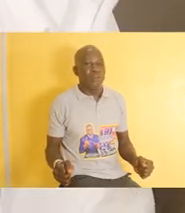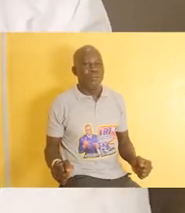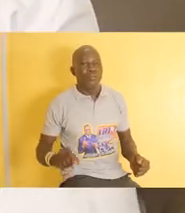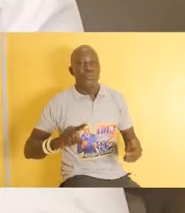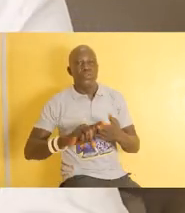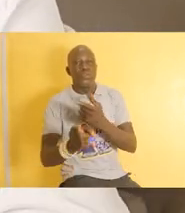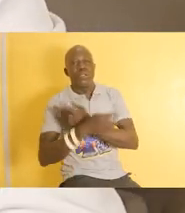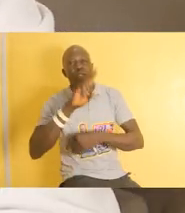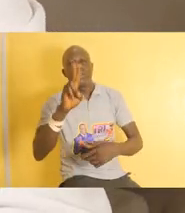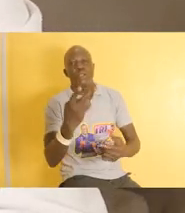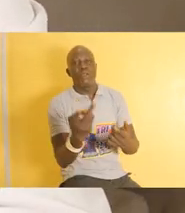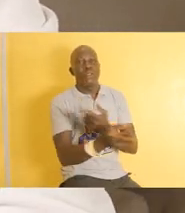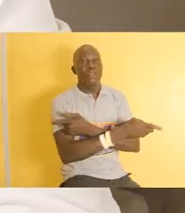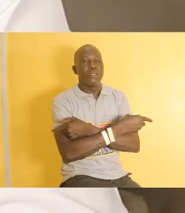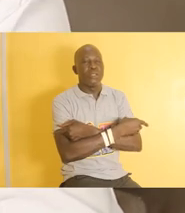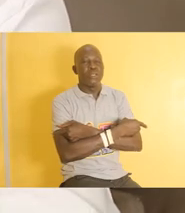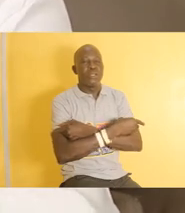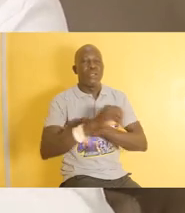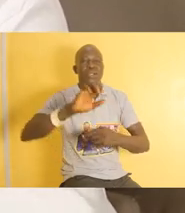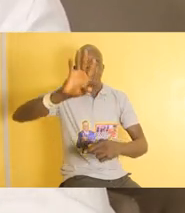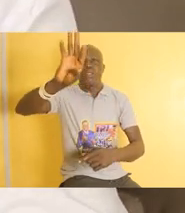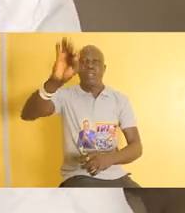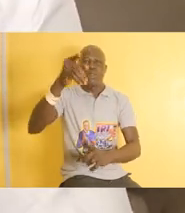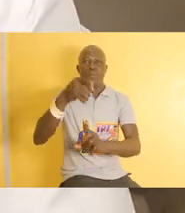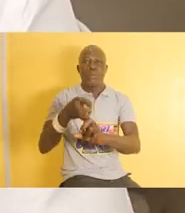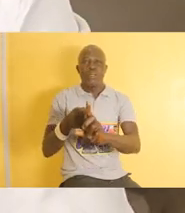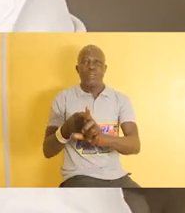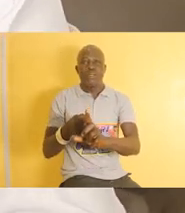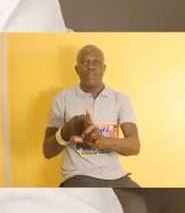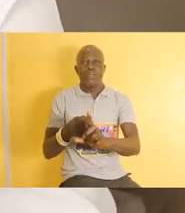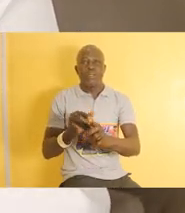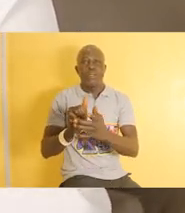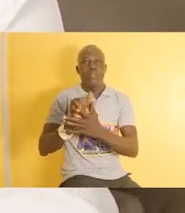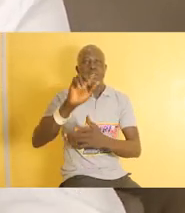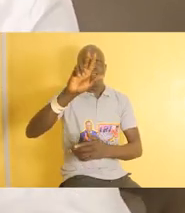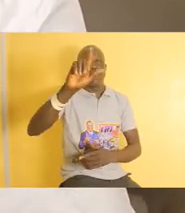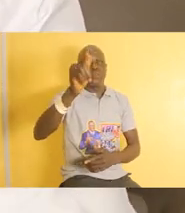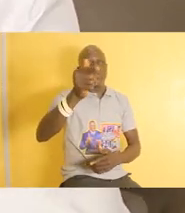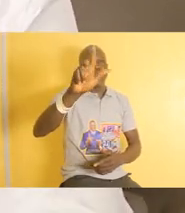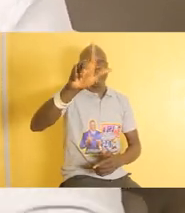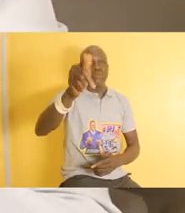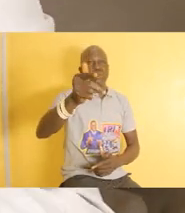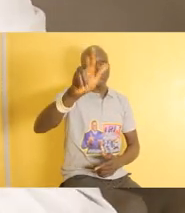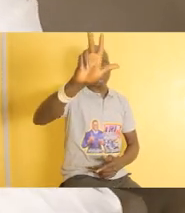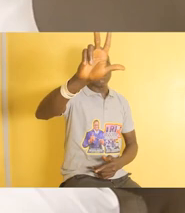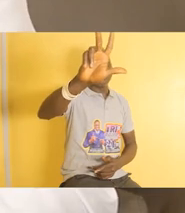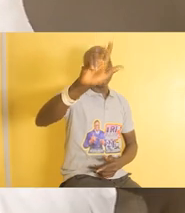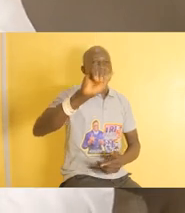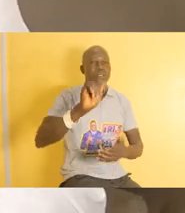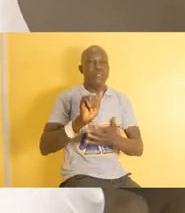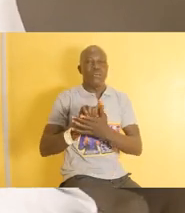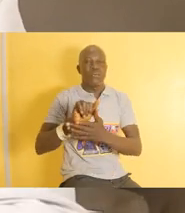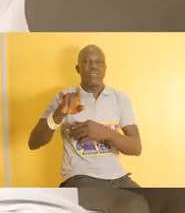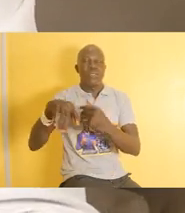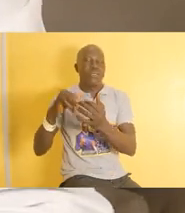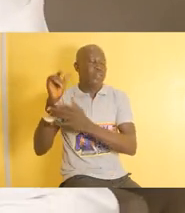on ọjọ́ kejì. Today the second day. Oṣù kẹsàn-án. Ninth month. Ọdún 2023. Yeah, 2023.